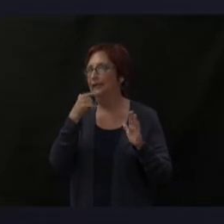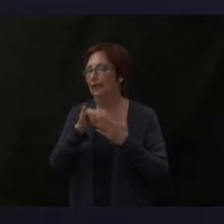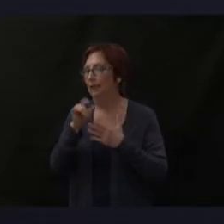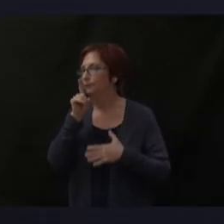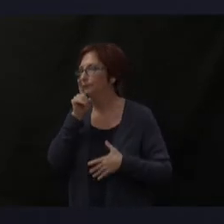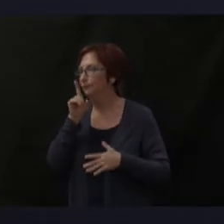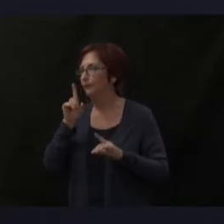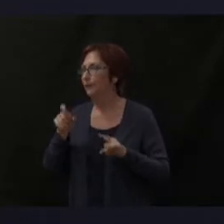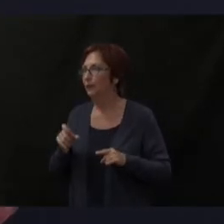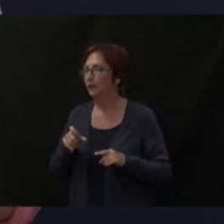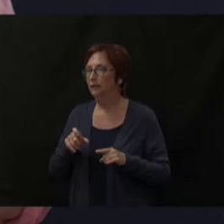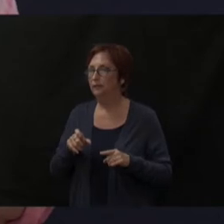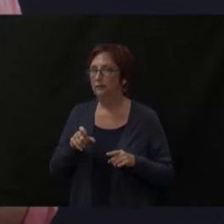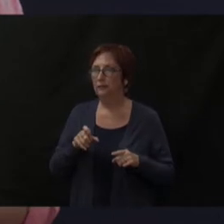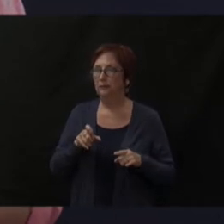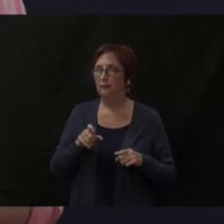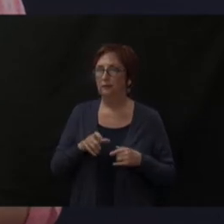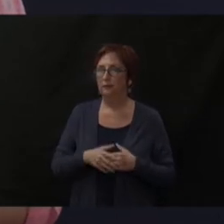moose, but